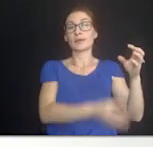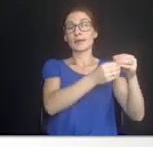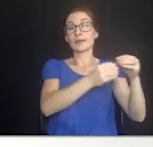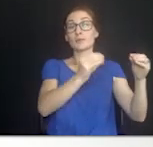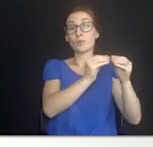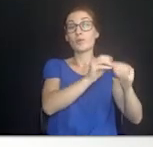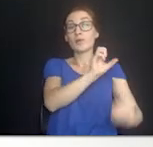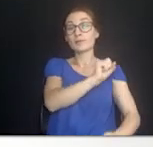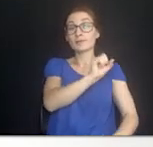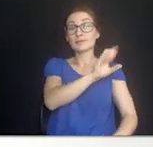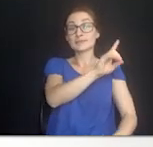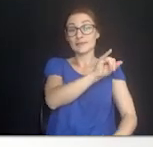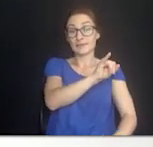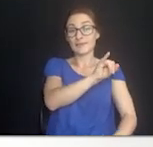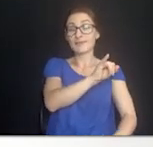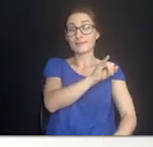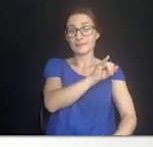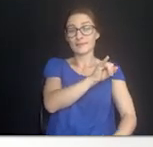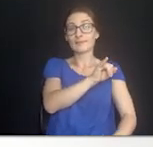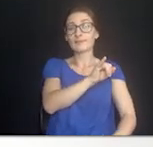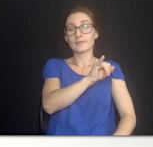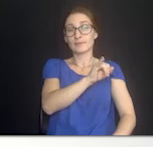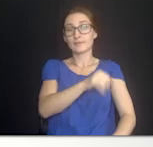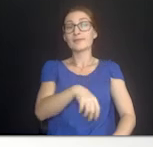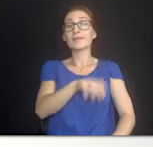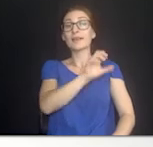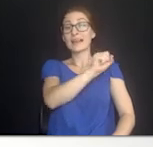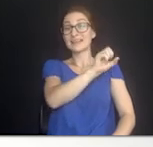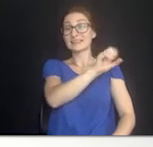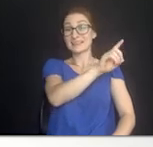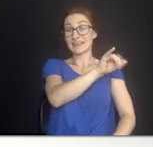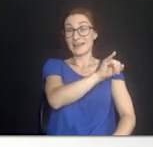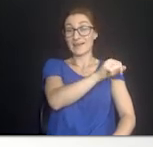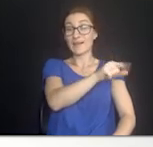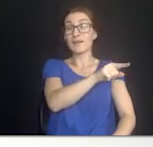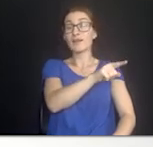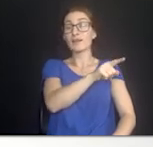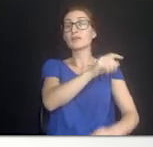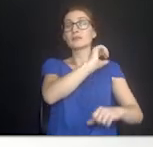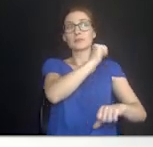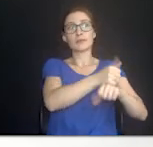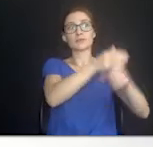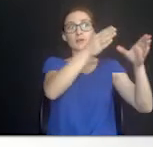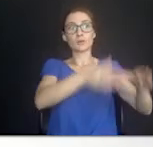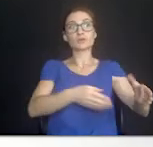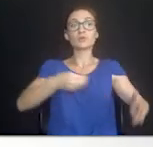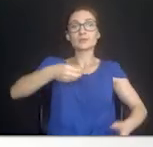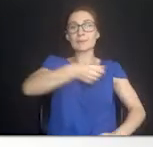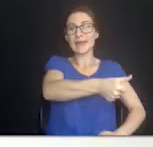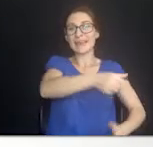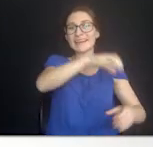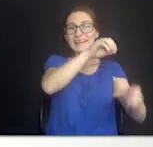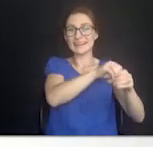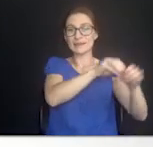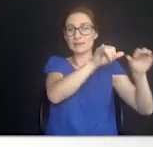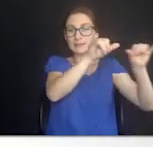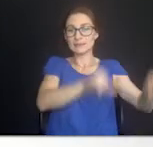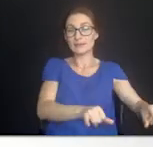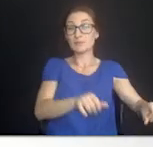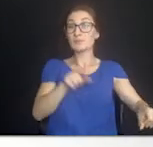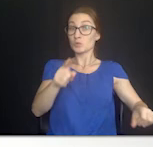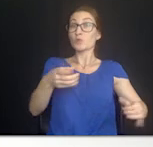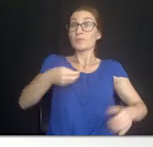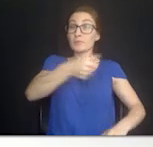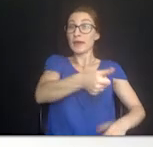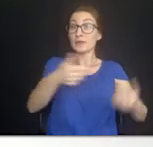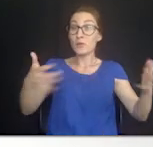SSDI, right? SSDI is based off of someone that's paid into the system. Well, you've paid into the system, and your